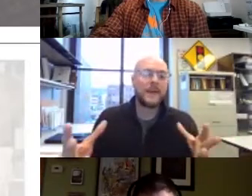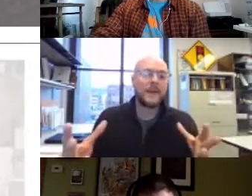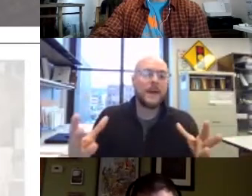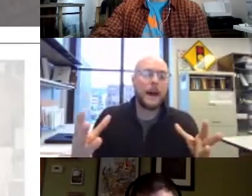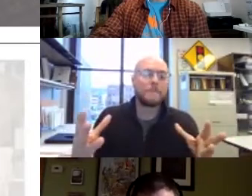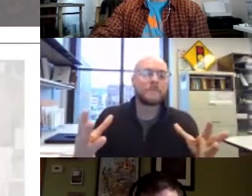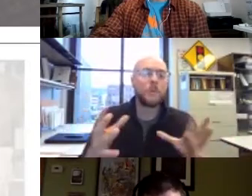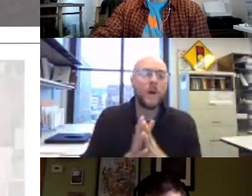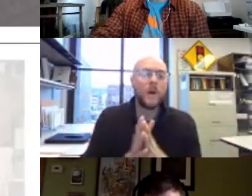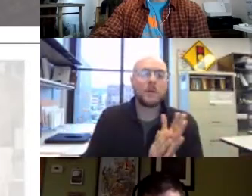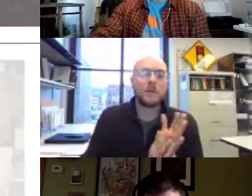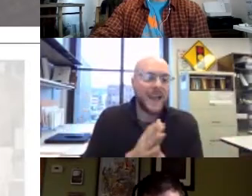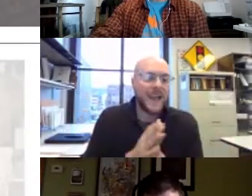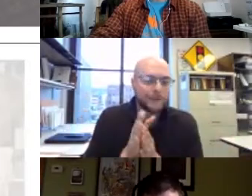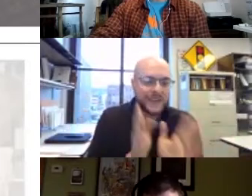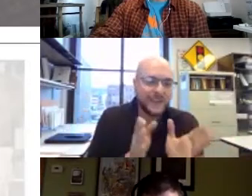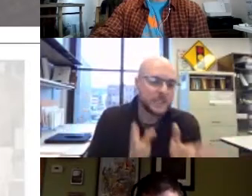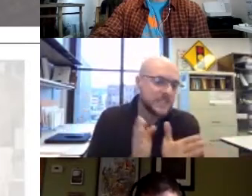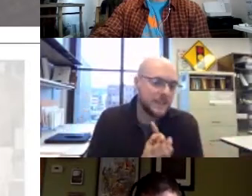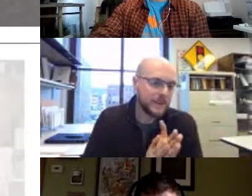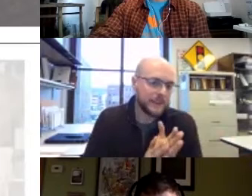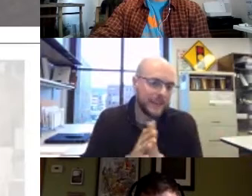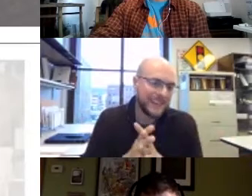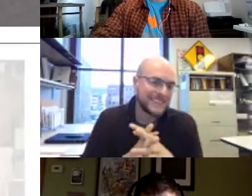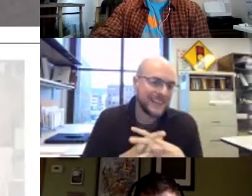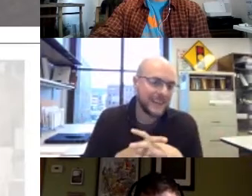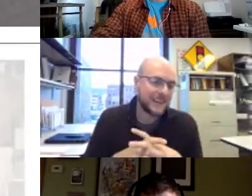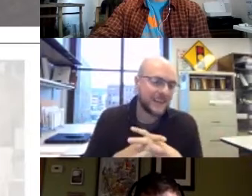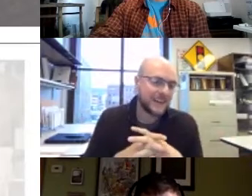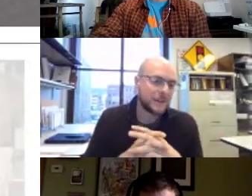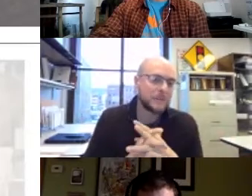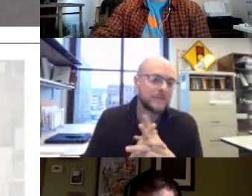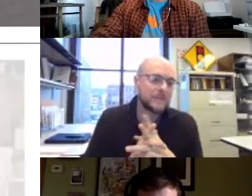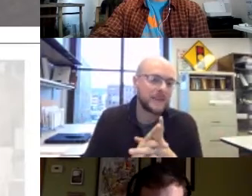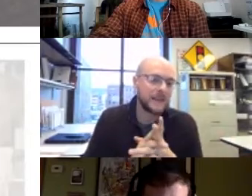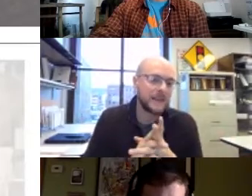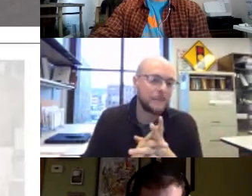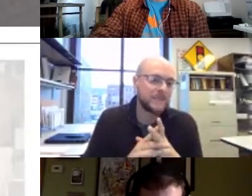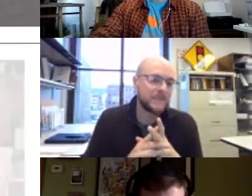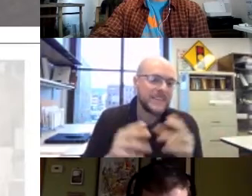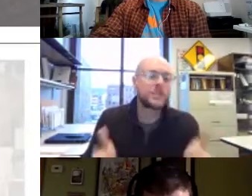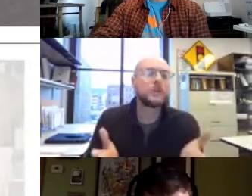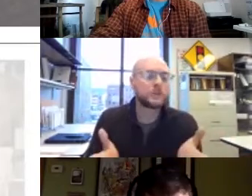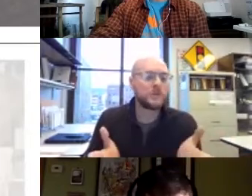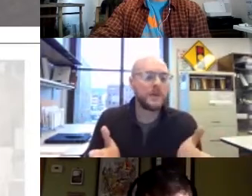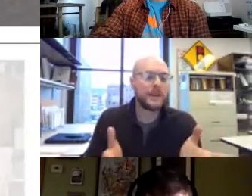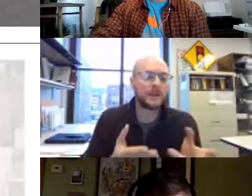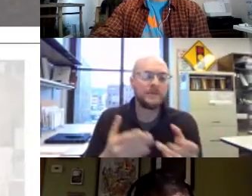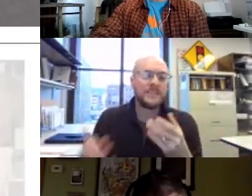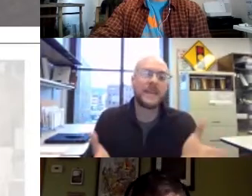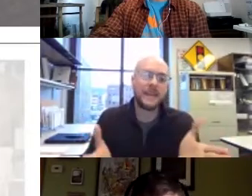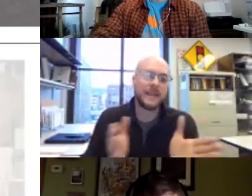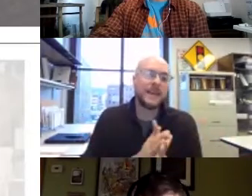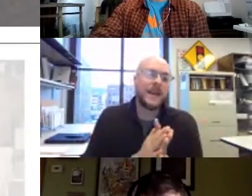area. What you're looking at right here specifically is a little bit of an additional improvement that